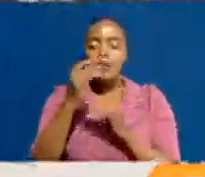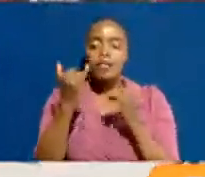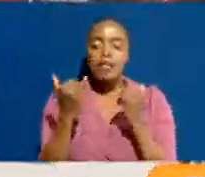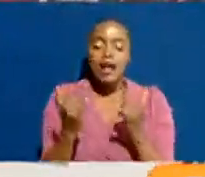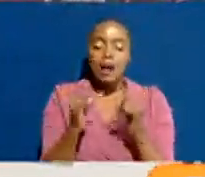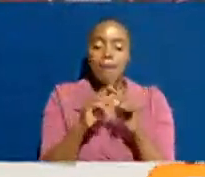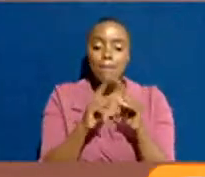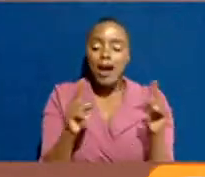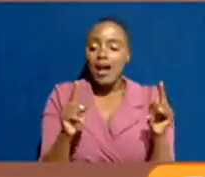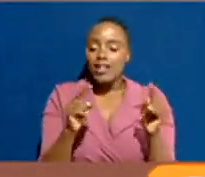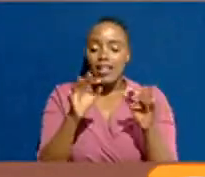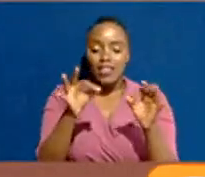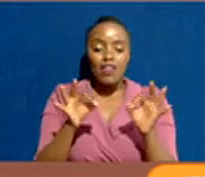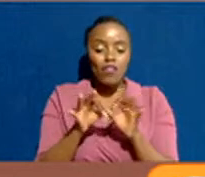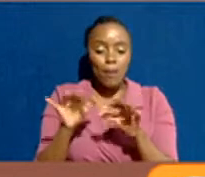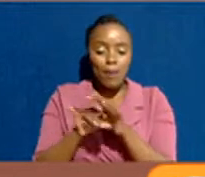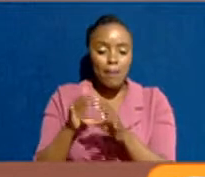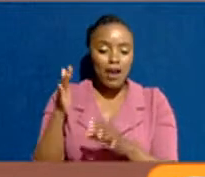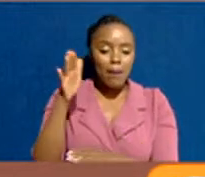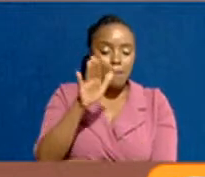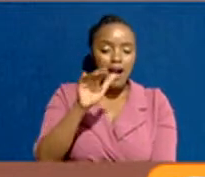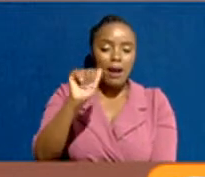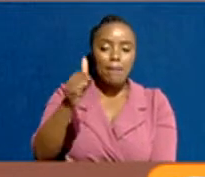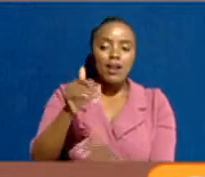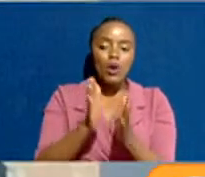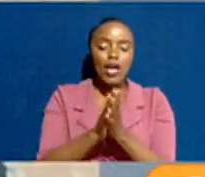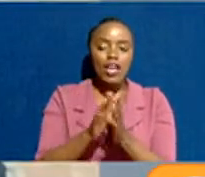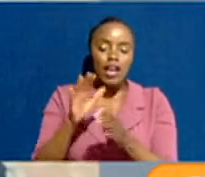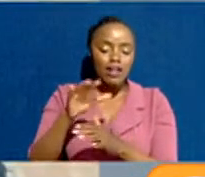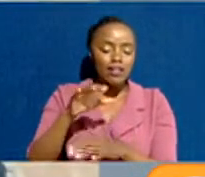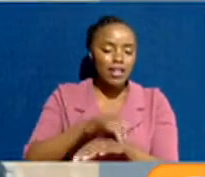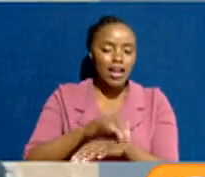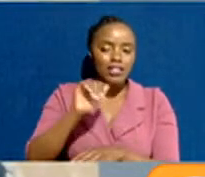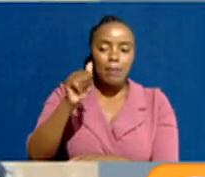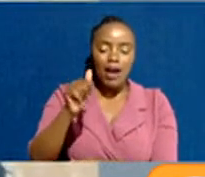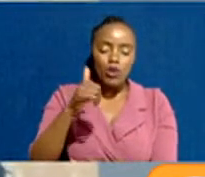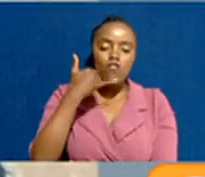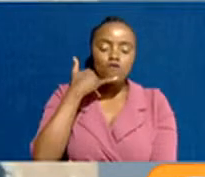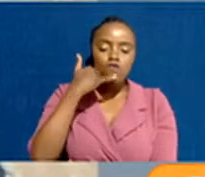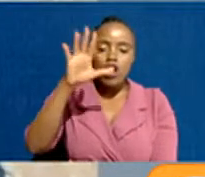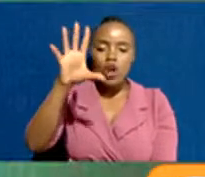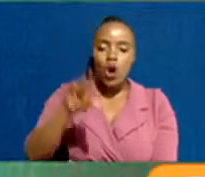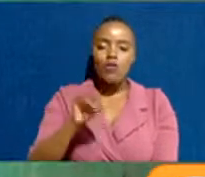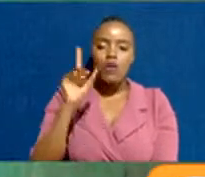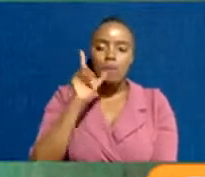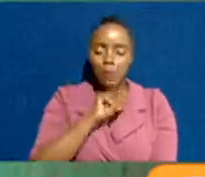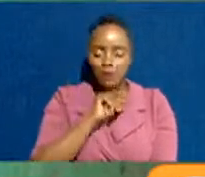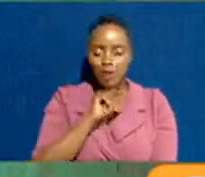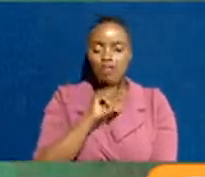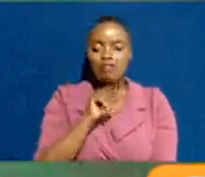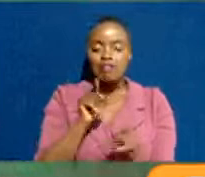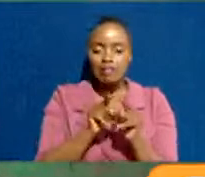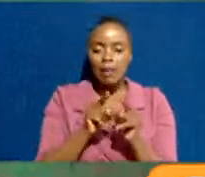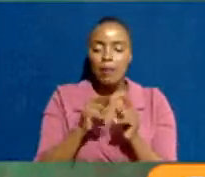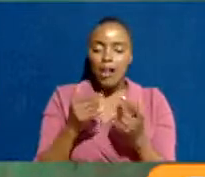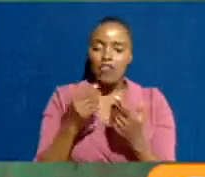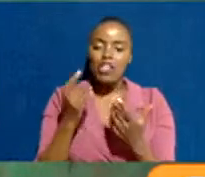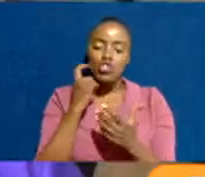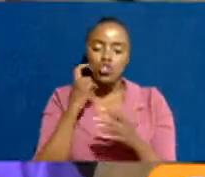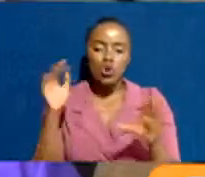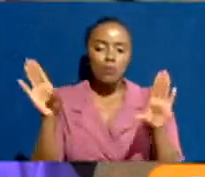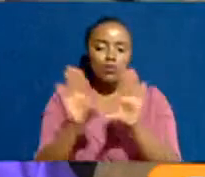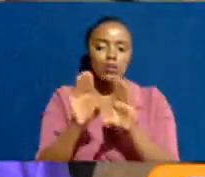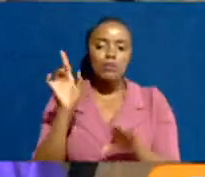loved ones never returned home and have never been traced. Their phones remain switched off and Kimani's shop has closed since